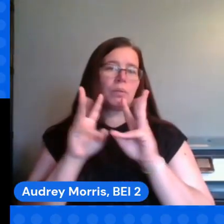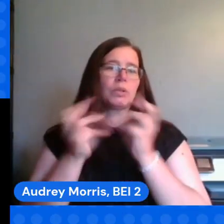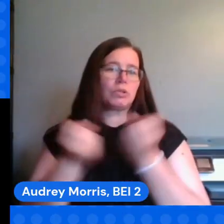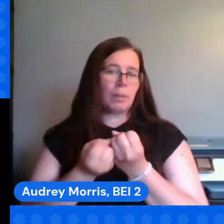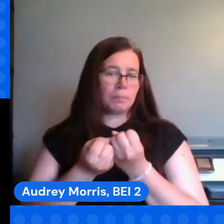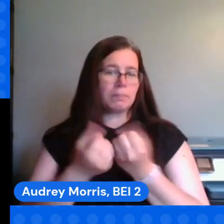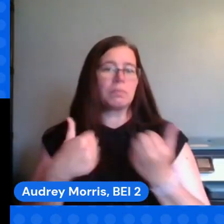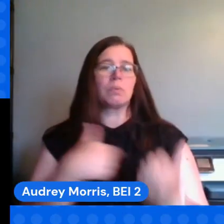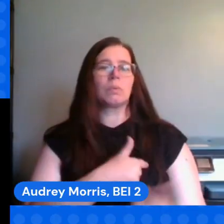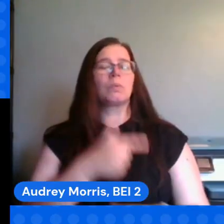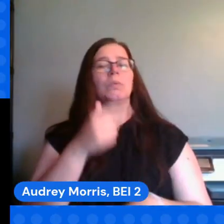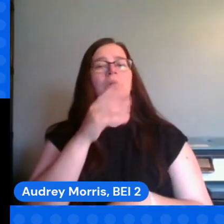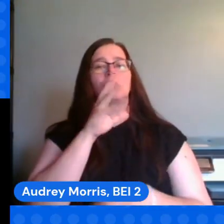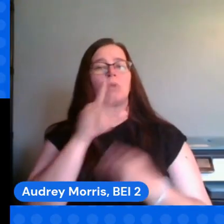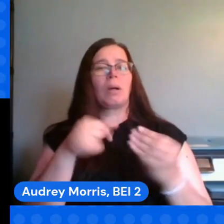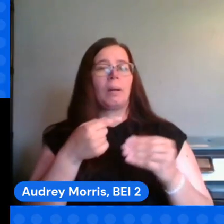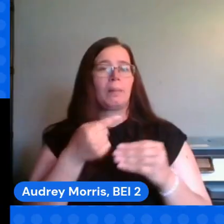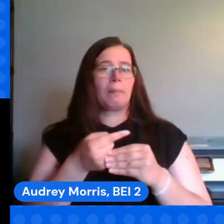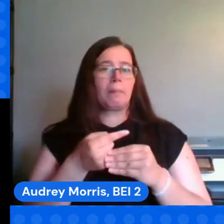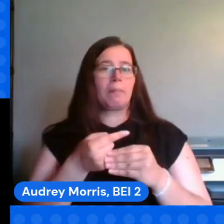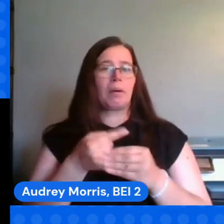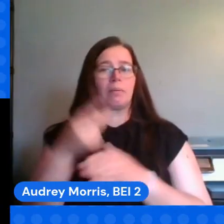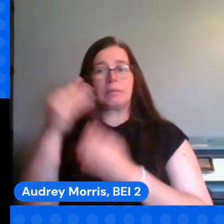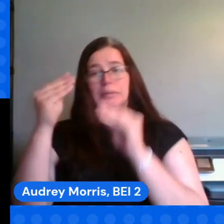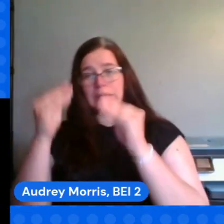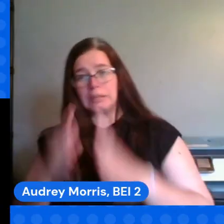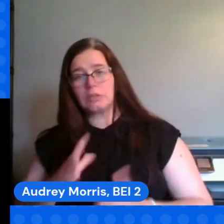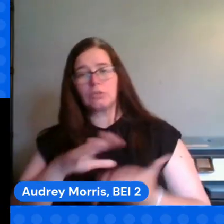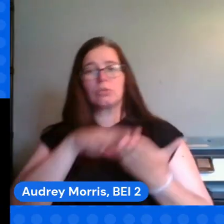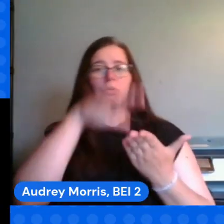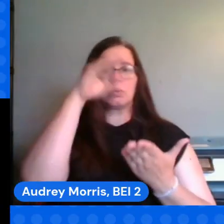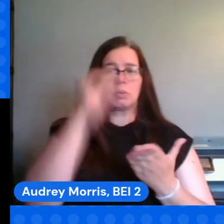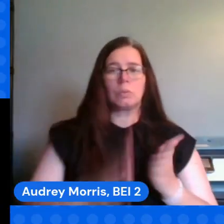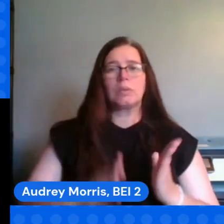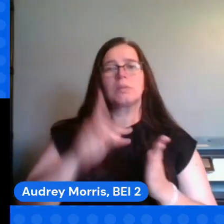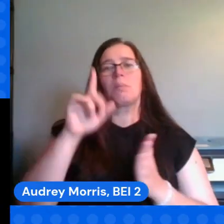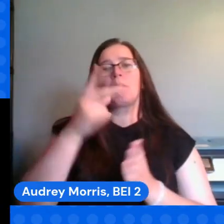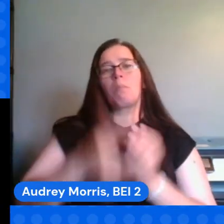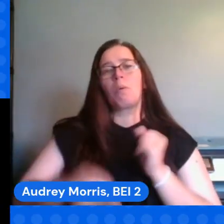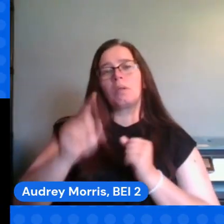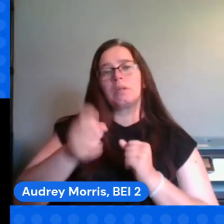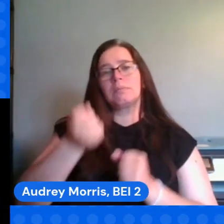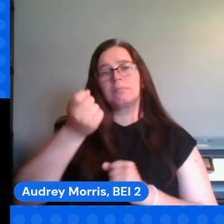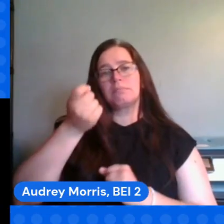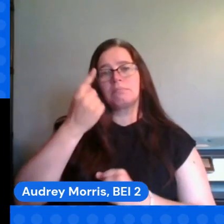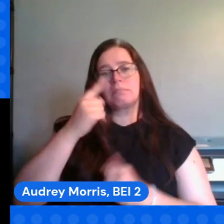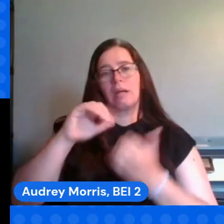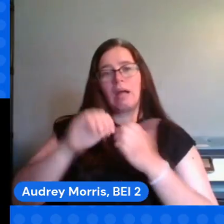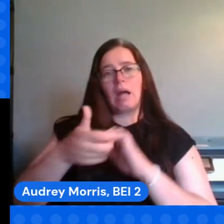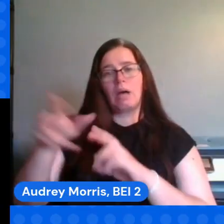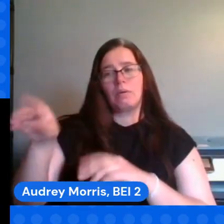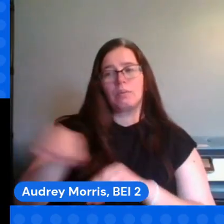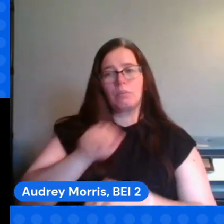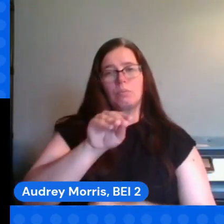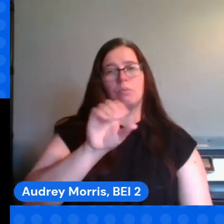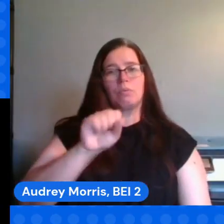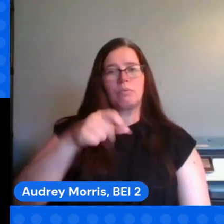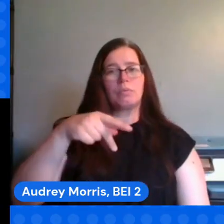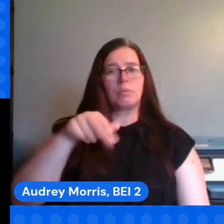we kind of start off by getting both teachers and students to understand just how to get characters or sprites to move around on the